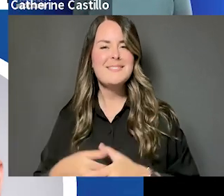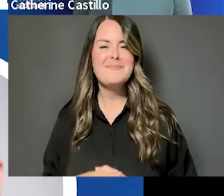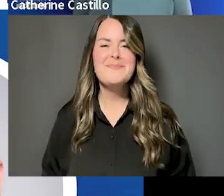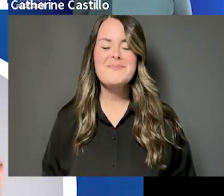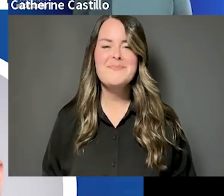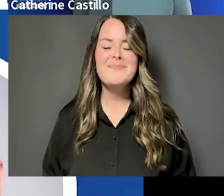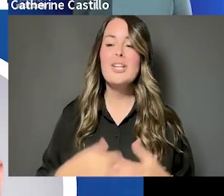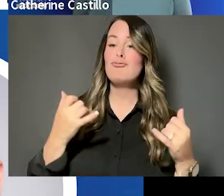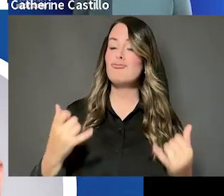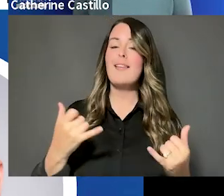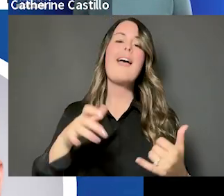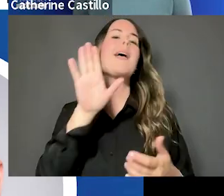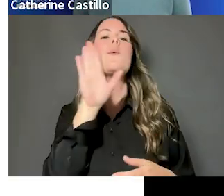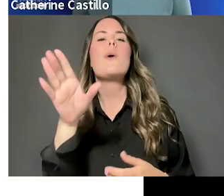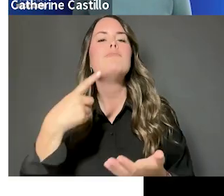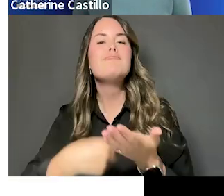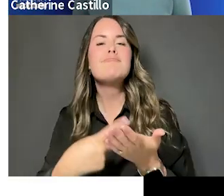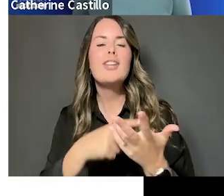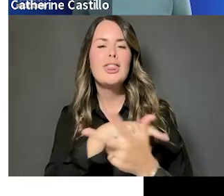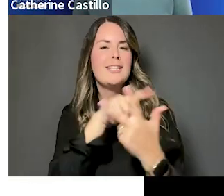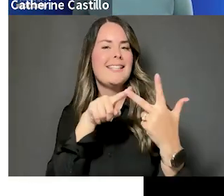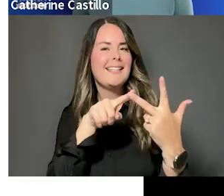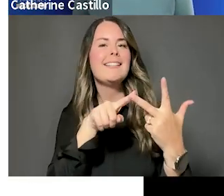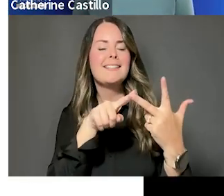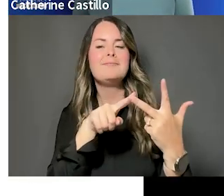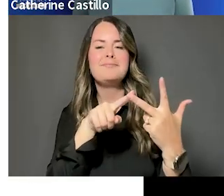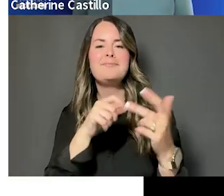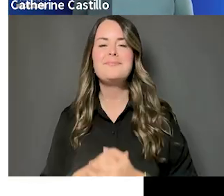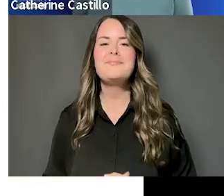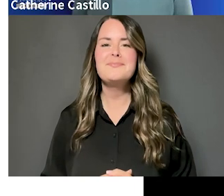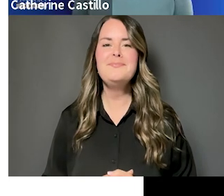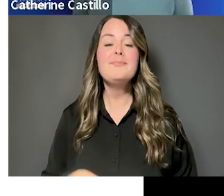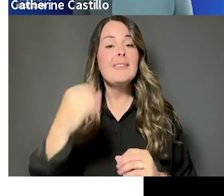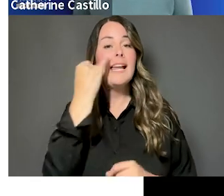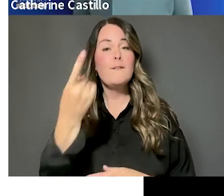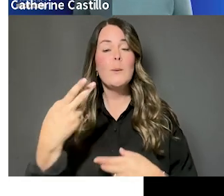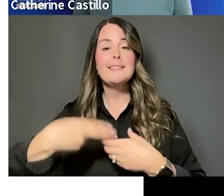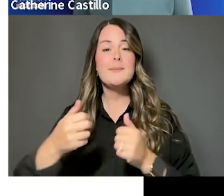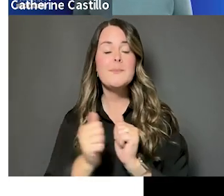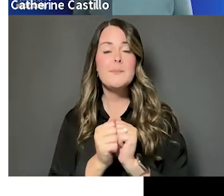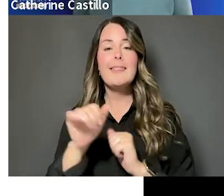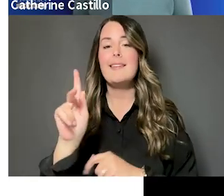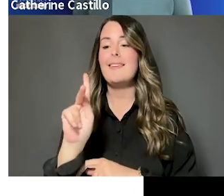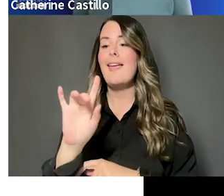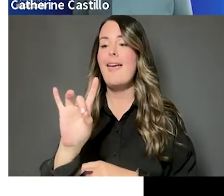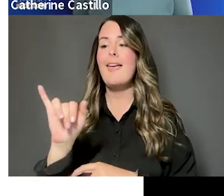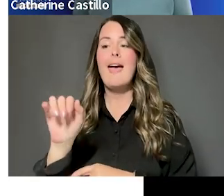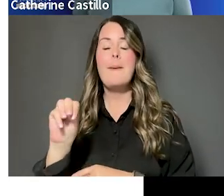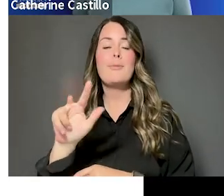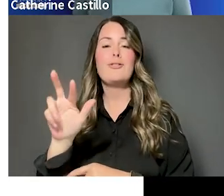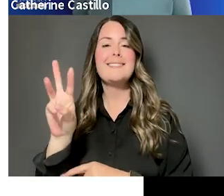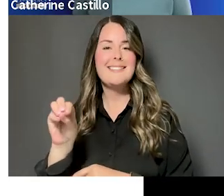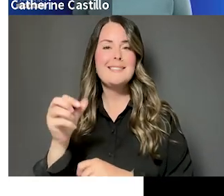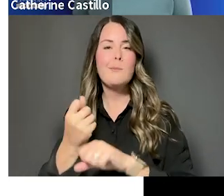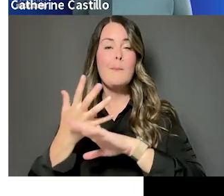implementation specialist. Today, we will cover these three big stories. If you attended the K-8 IM